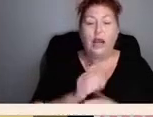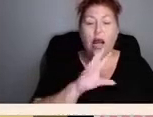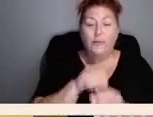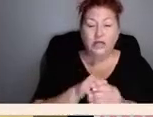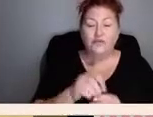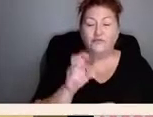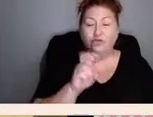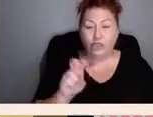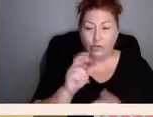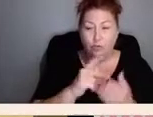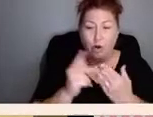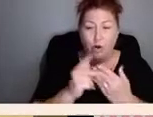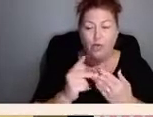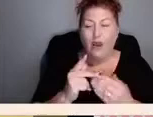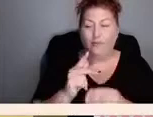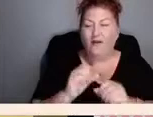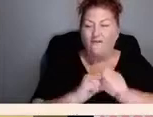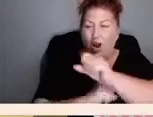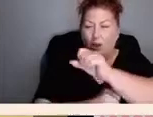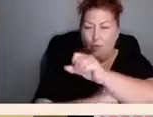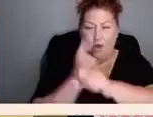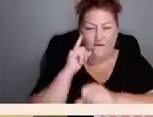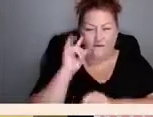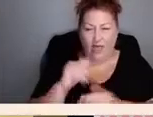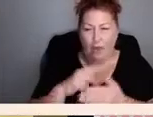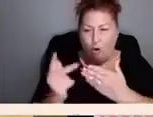a framework for those programs.